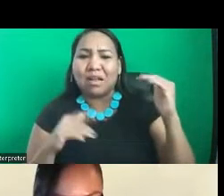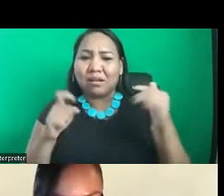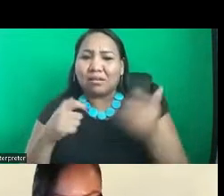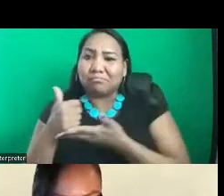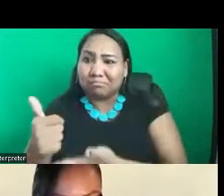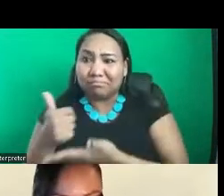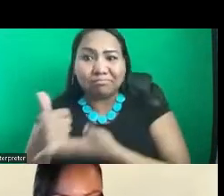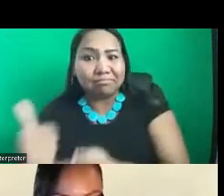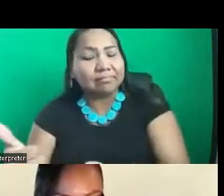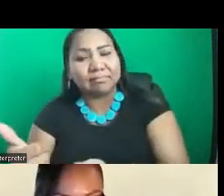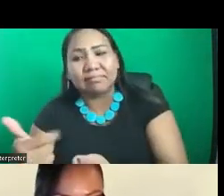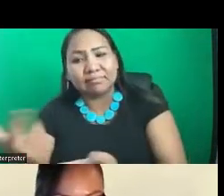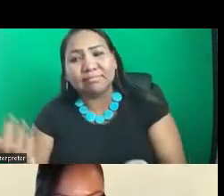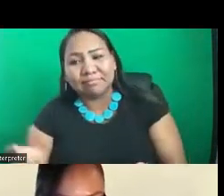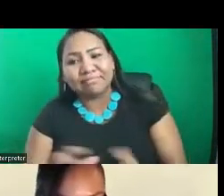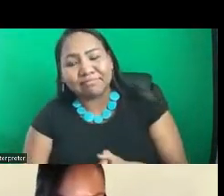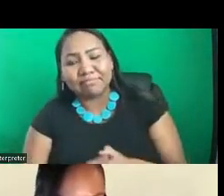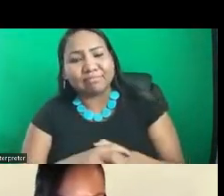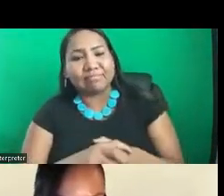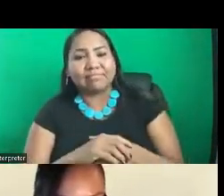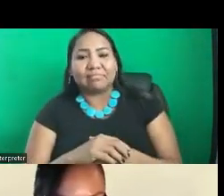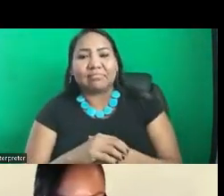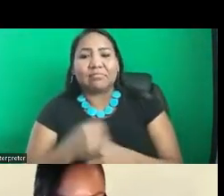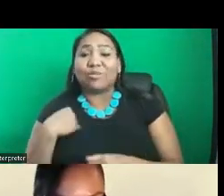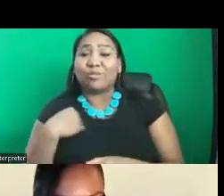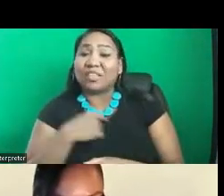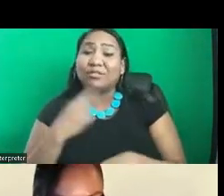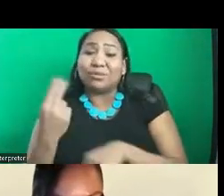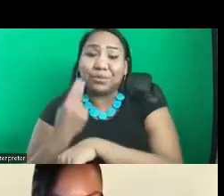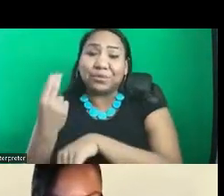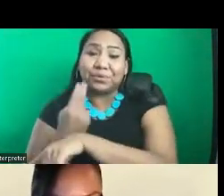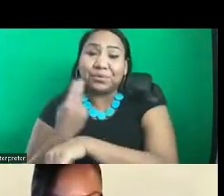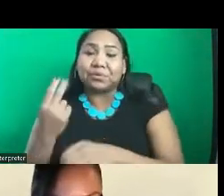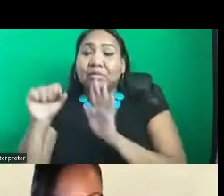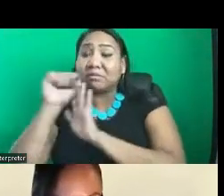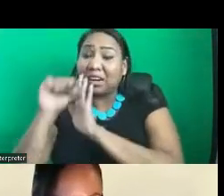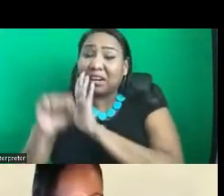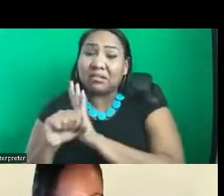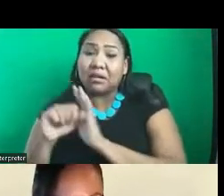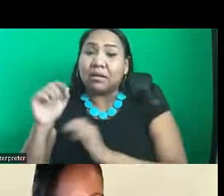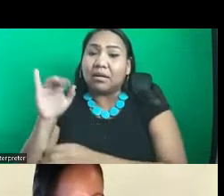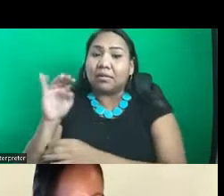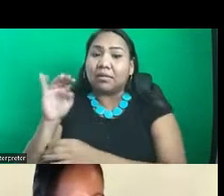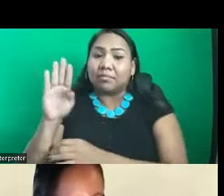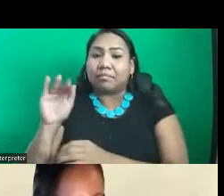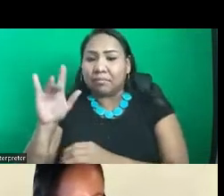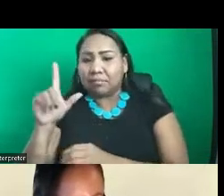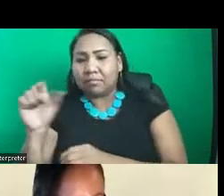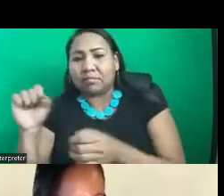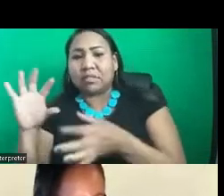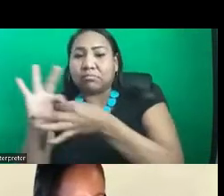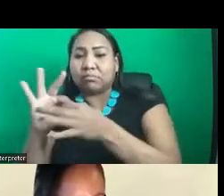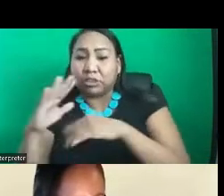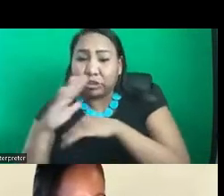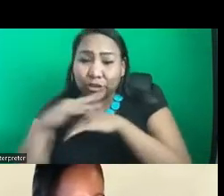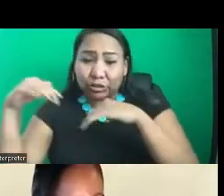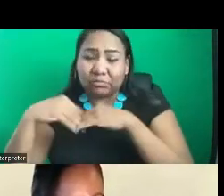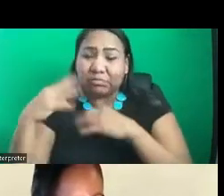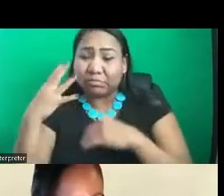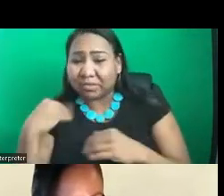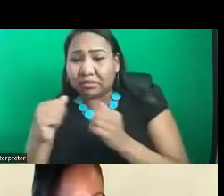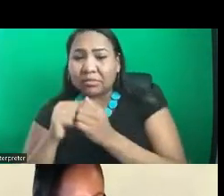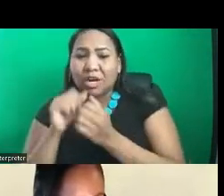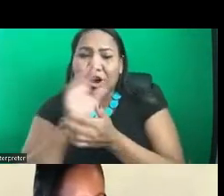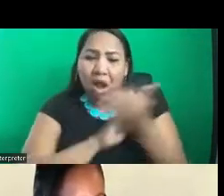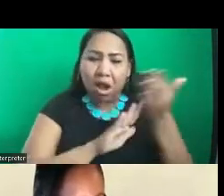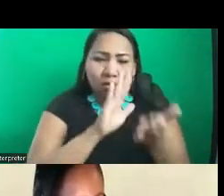families. We use symbolism that connects Indigenous experience and college experience. For